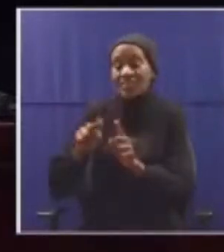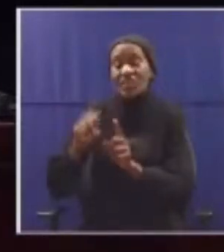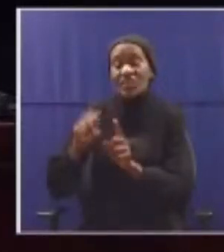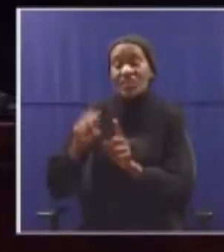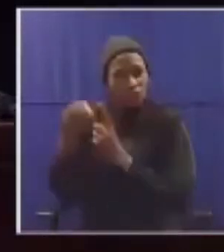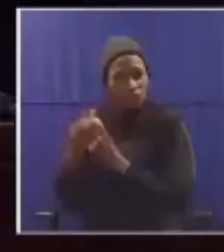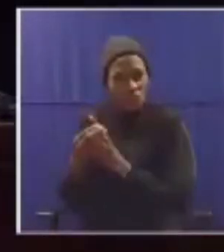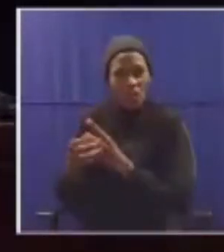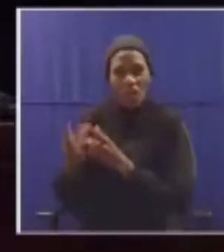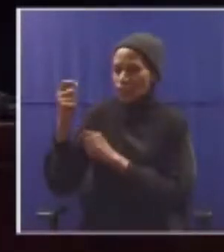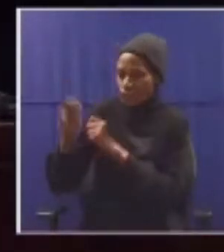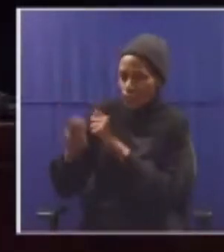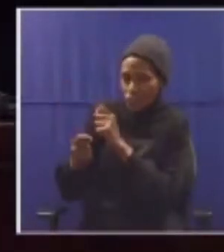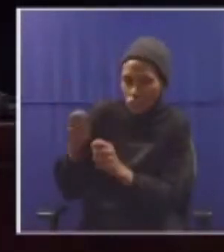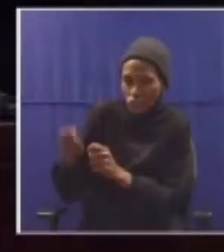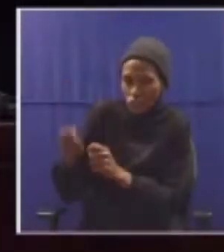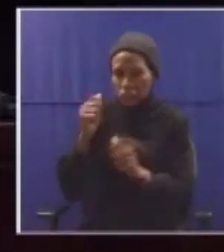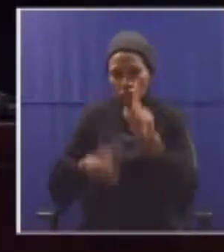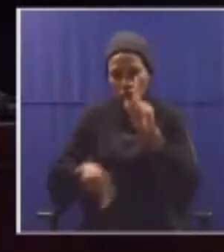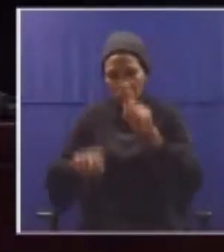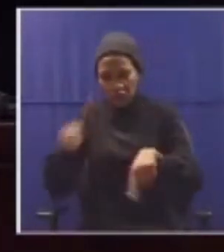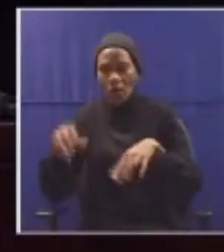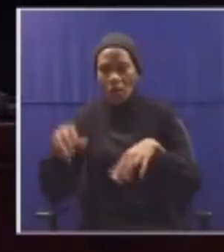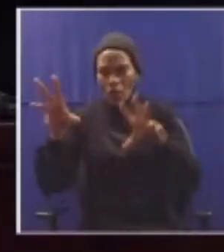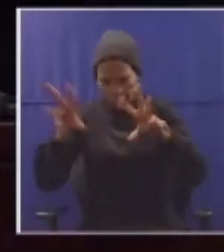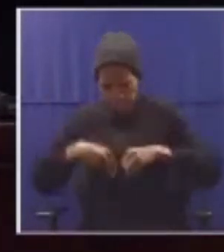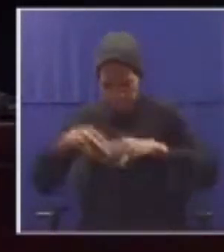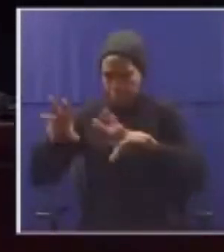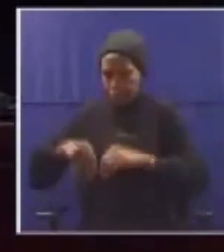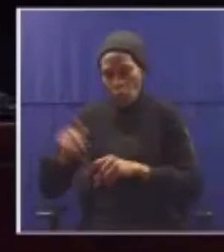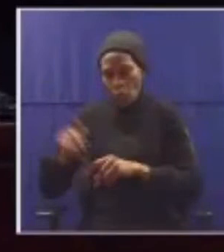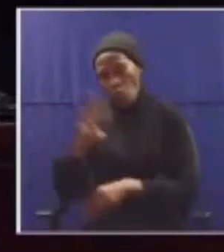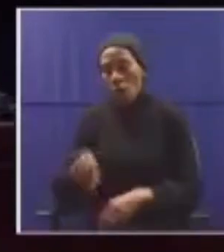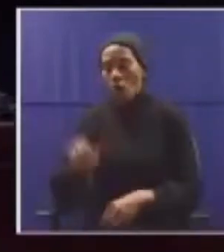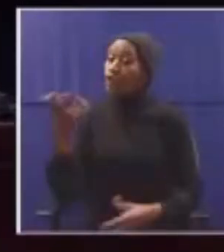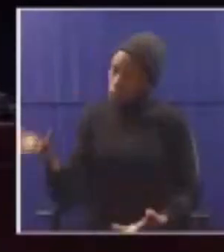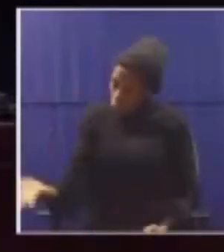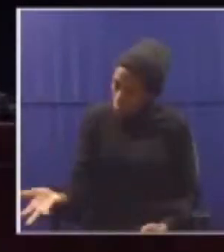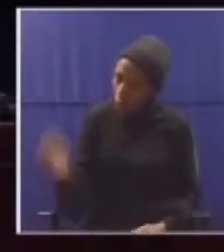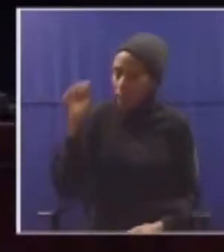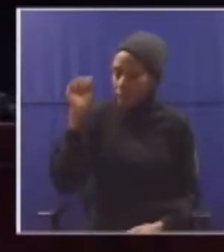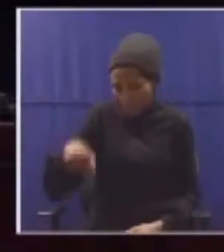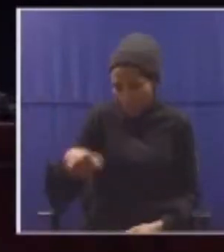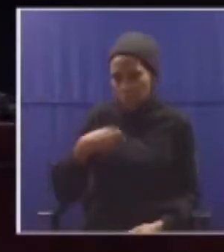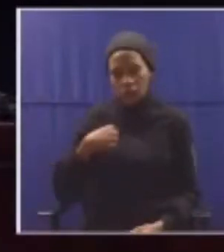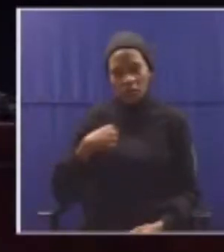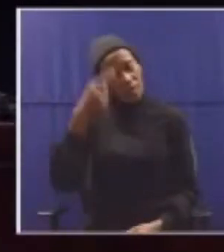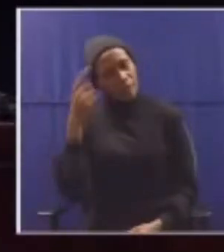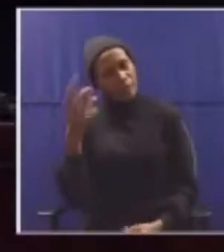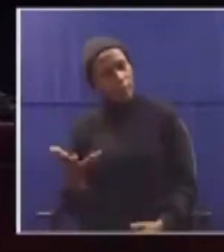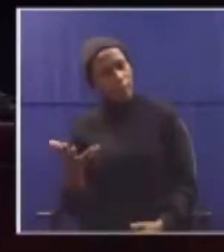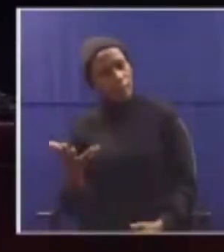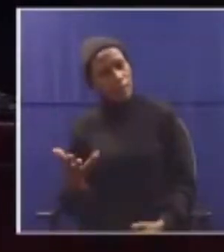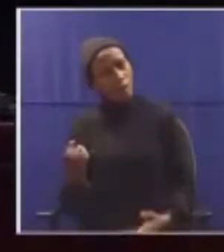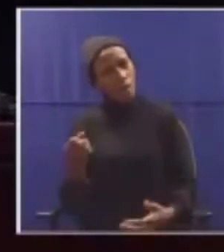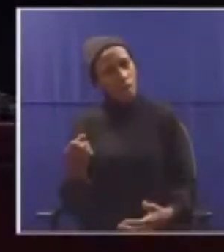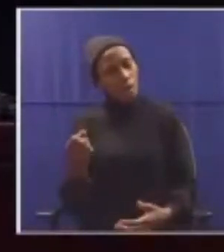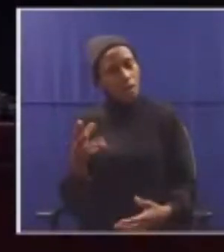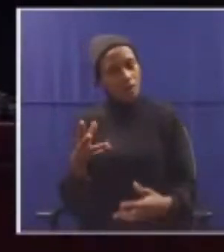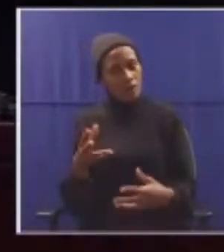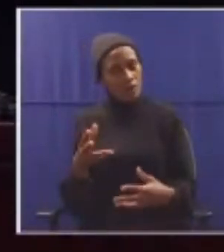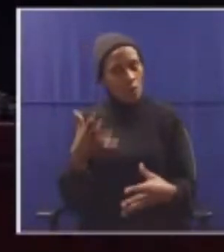customs, and cultural practices. So yes, indeed, I think if you look at that bill, it's